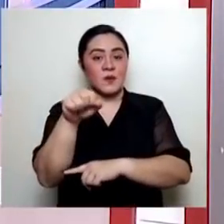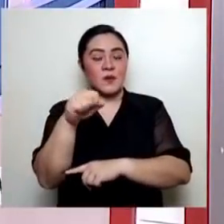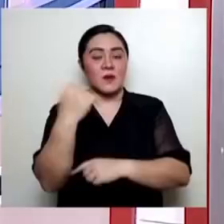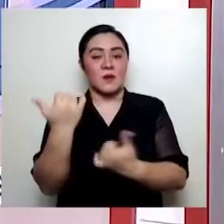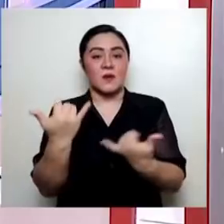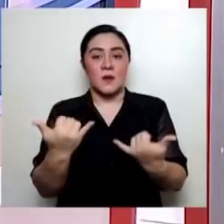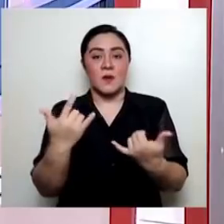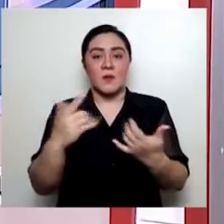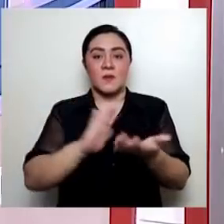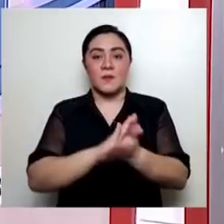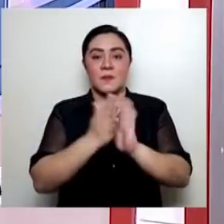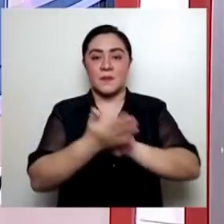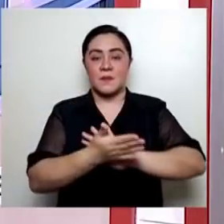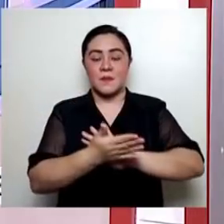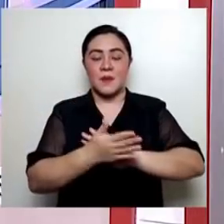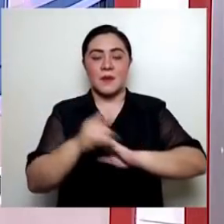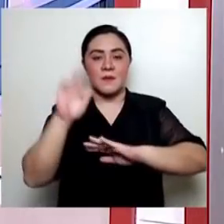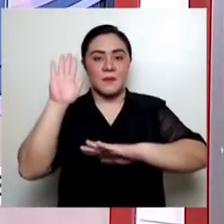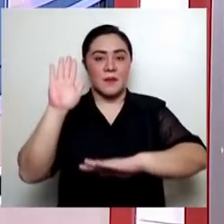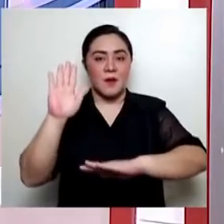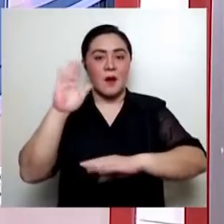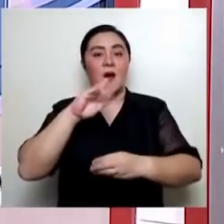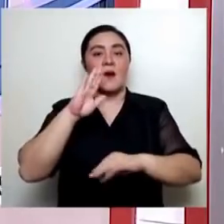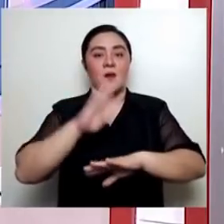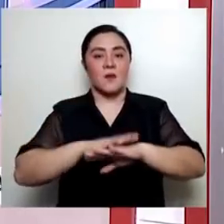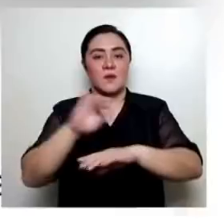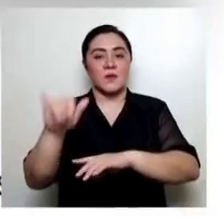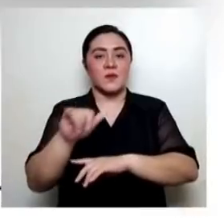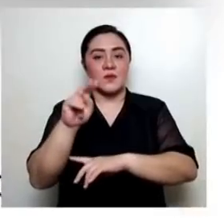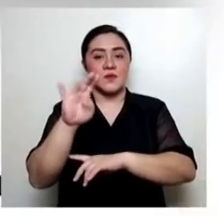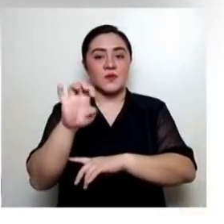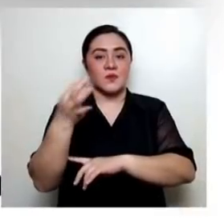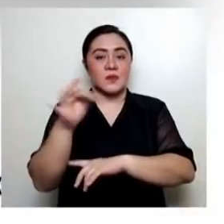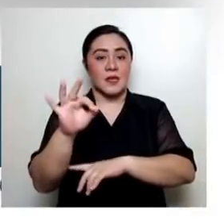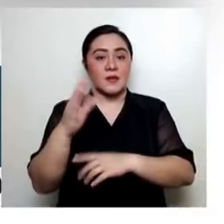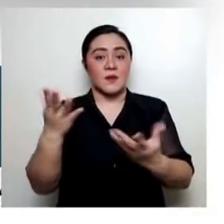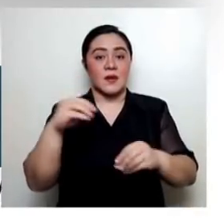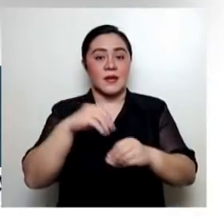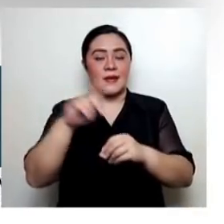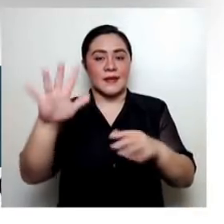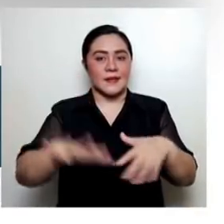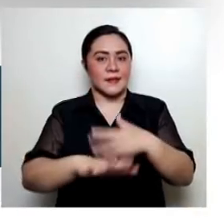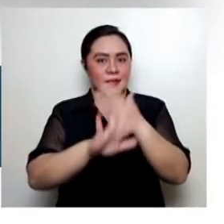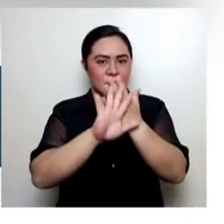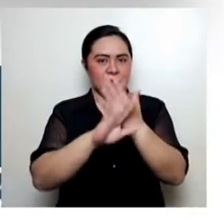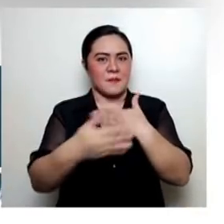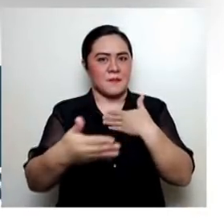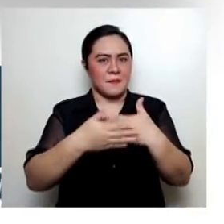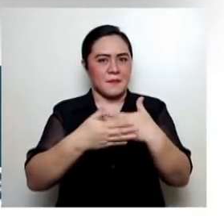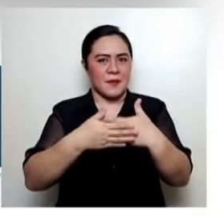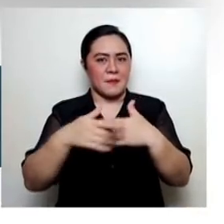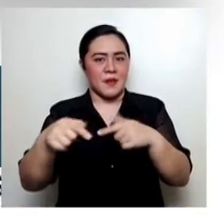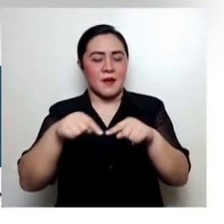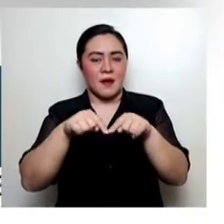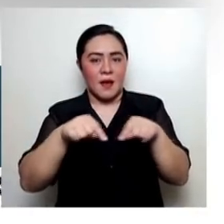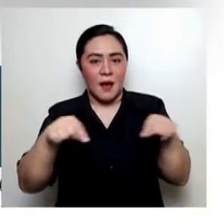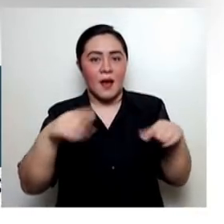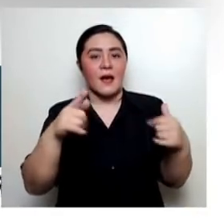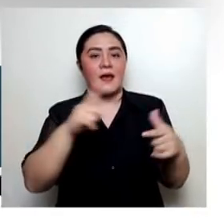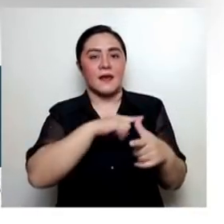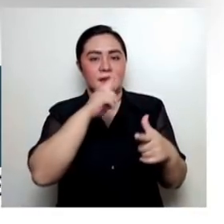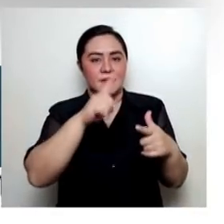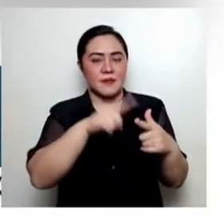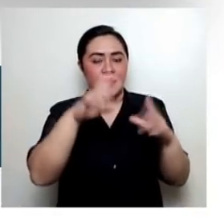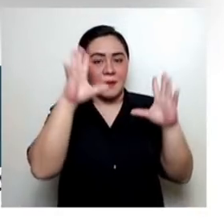next vice president on June 19 in her hometown. That will be days ahead of the inauguration of presidential frontrunner Ferdinand Marcos